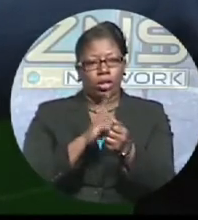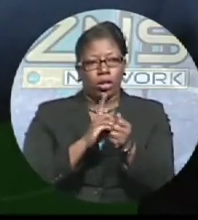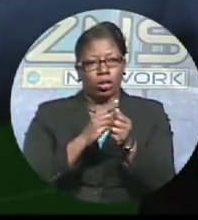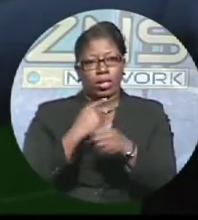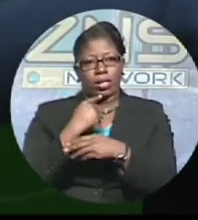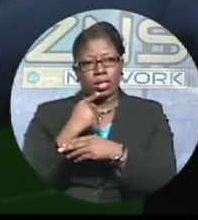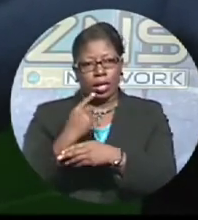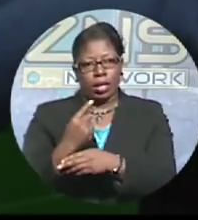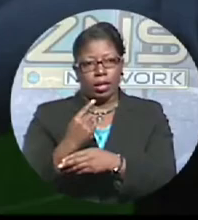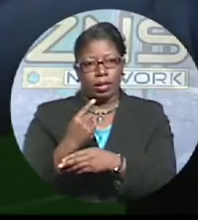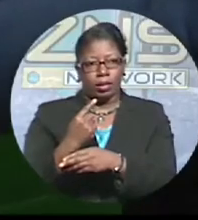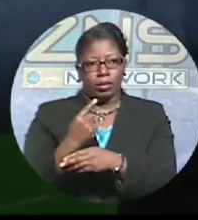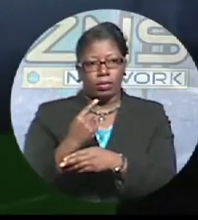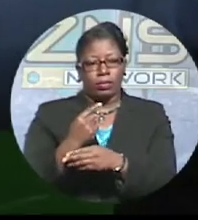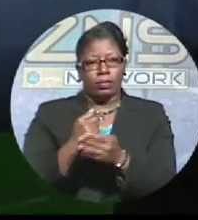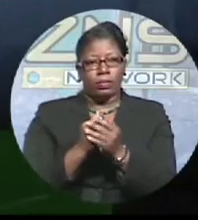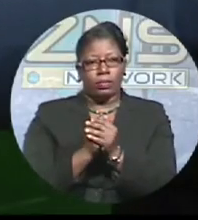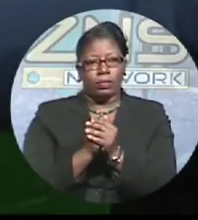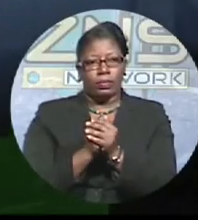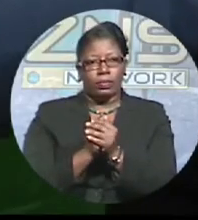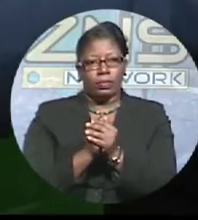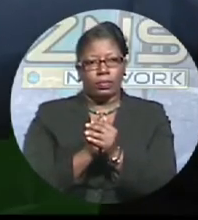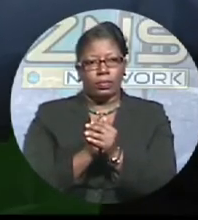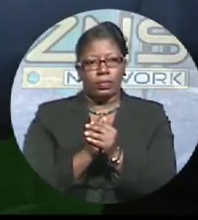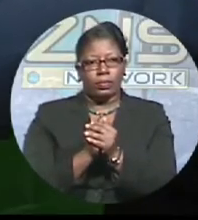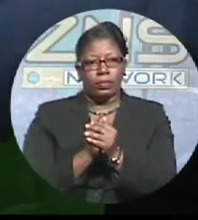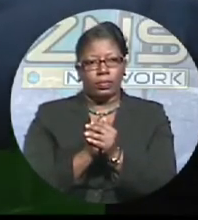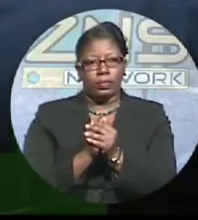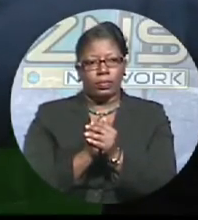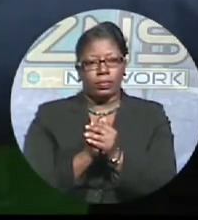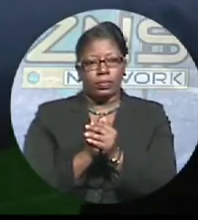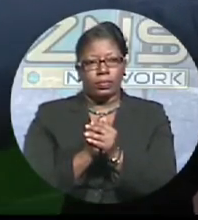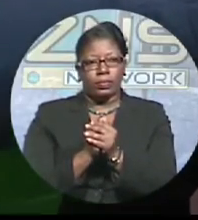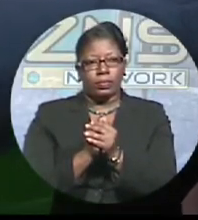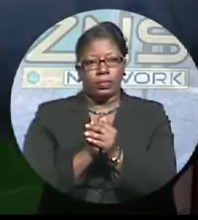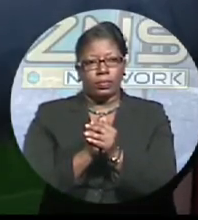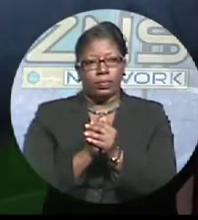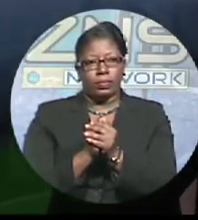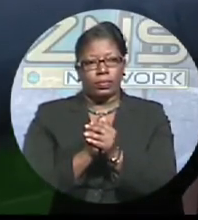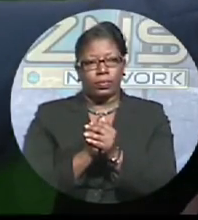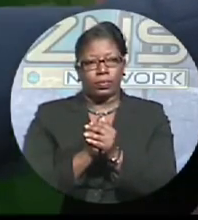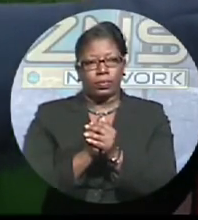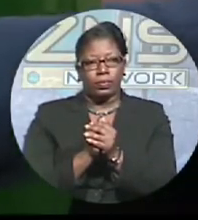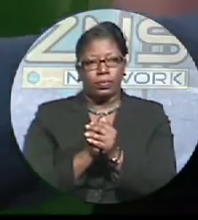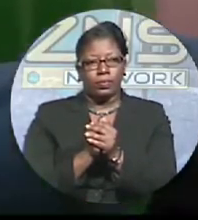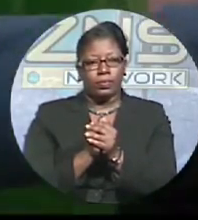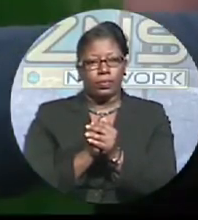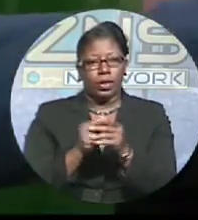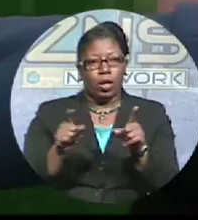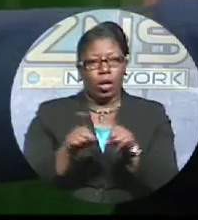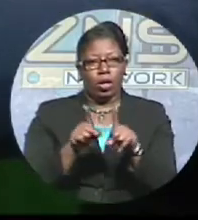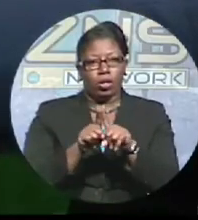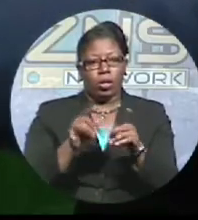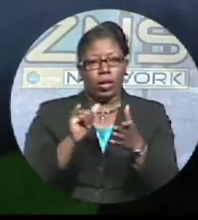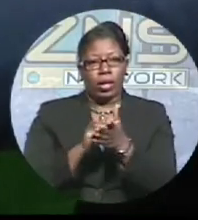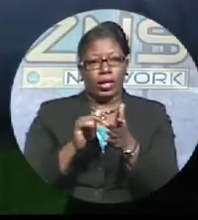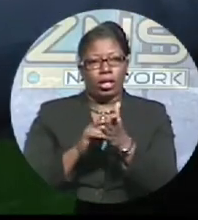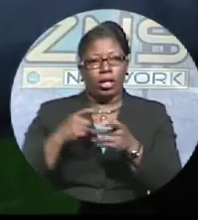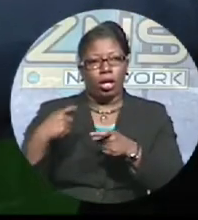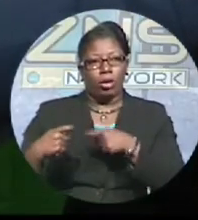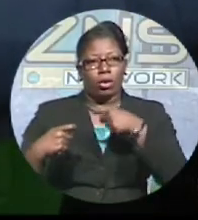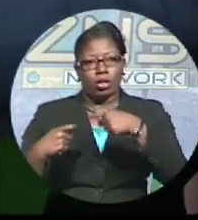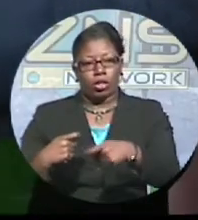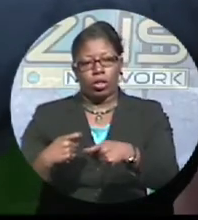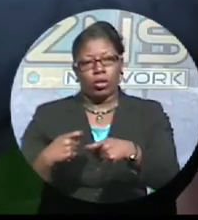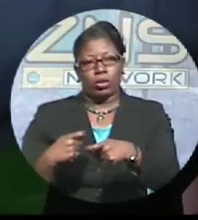uncontroverted, being an expert. Also, the fact that the prosecution sought to call